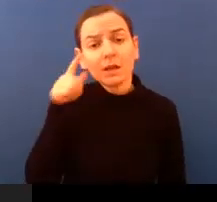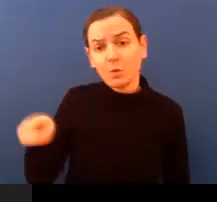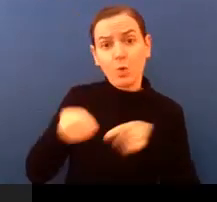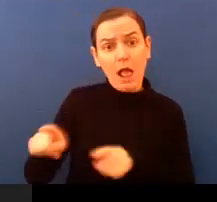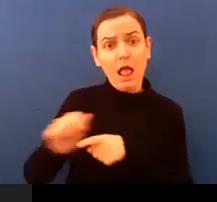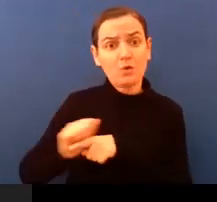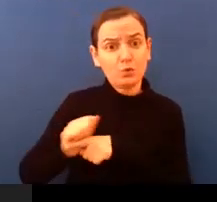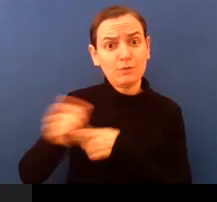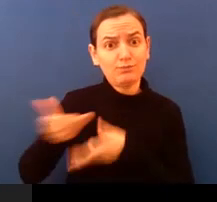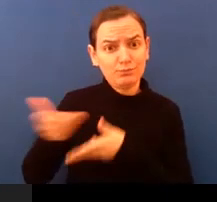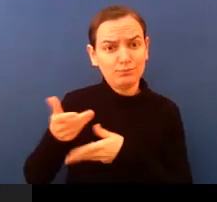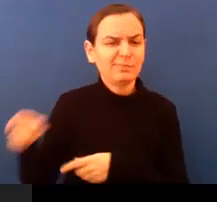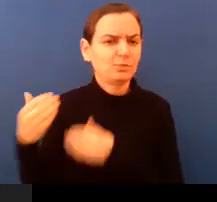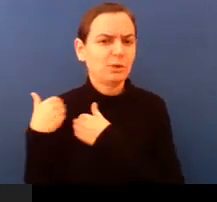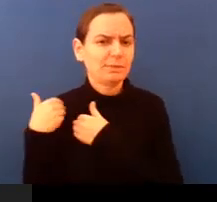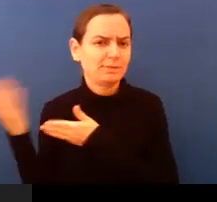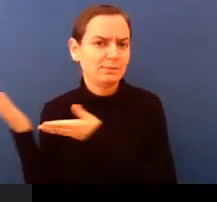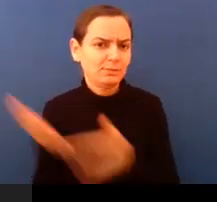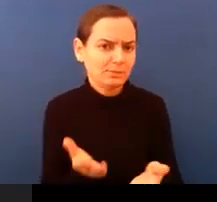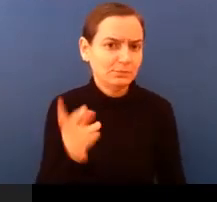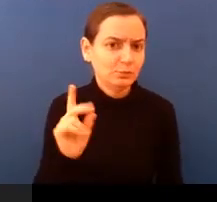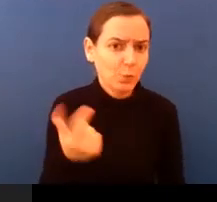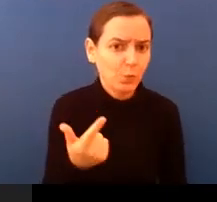and upkeep of the dog, financial.